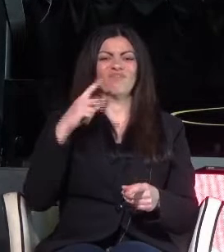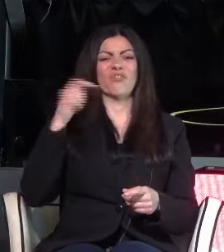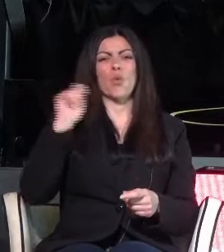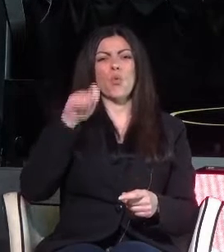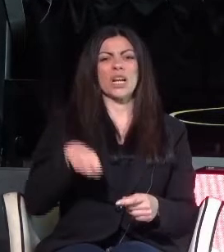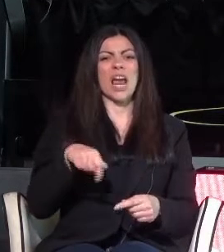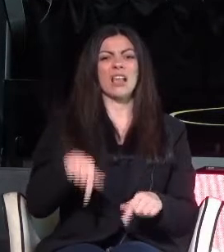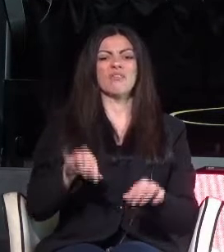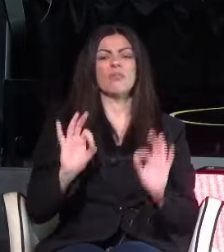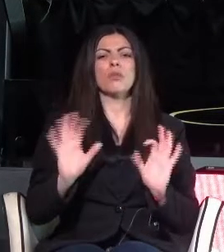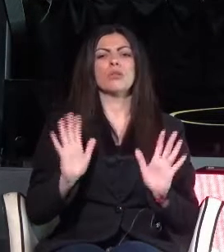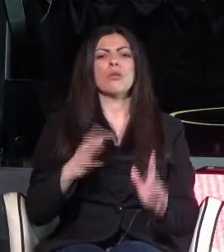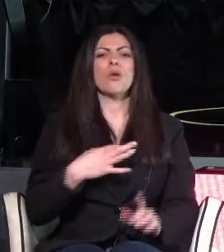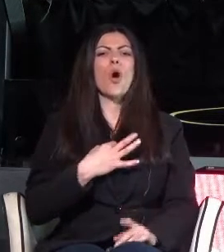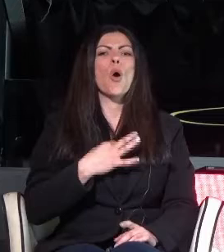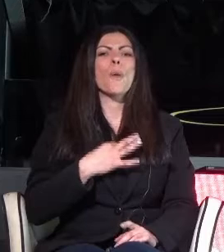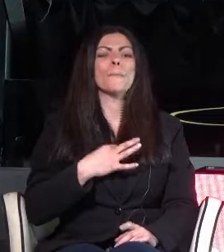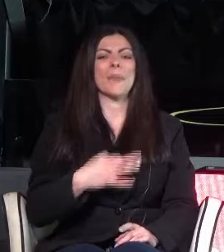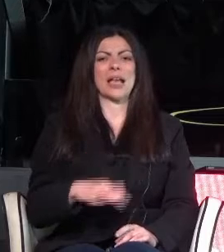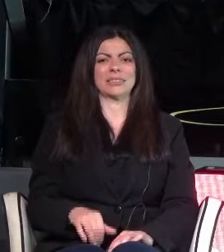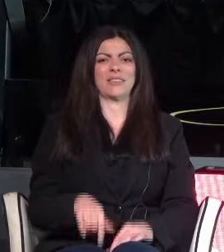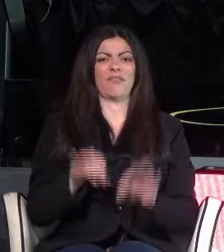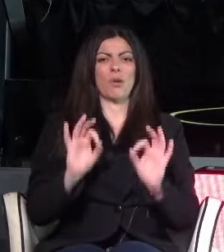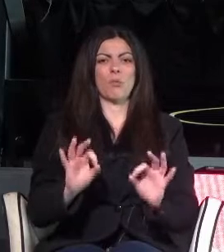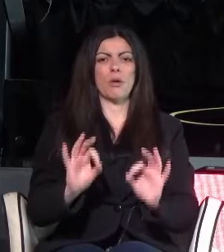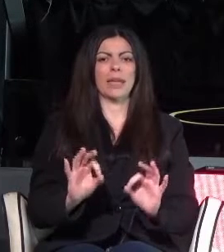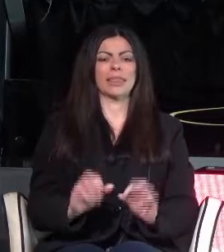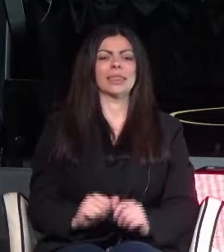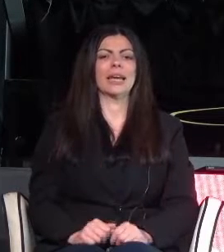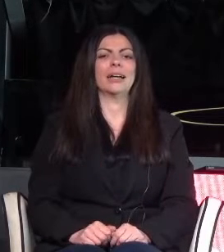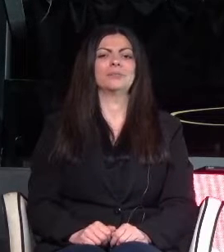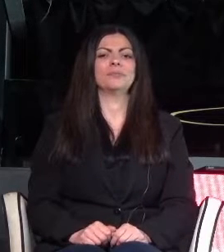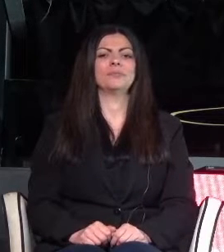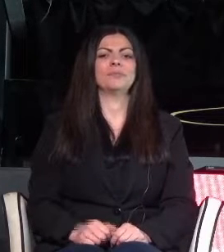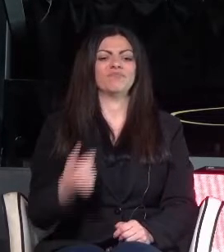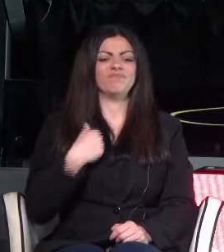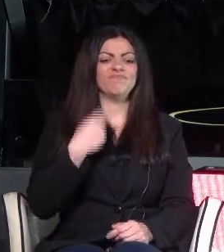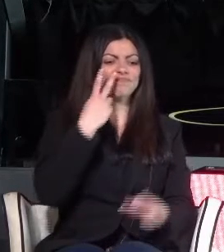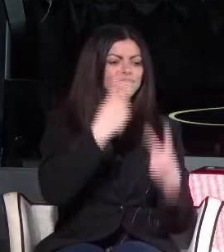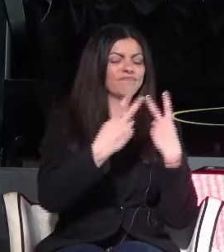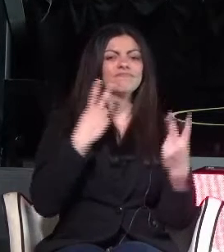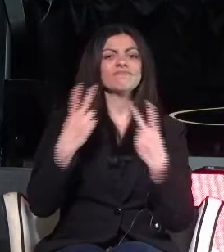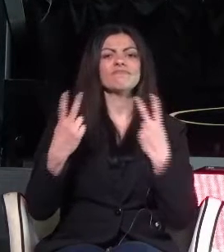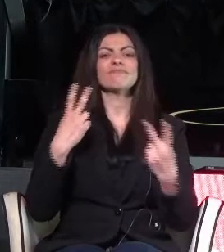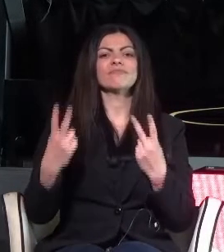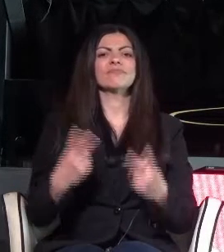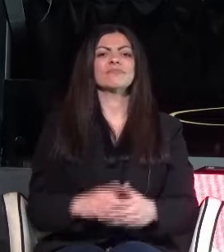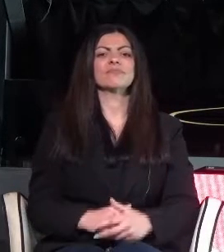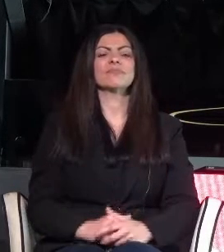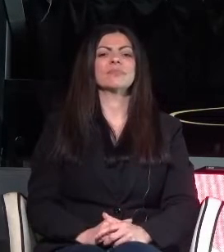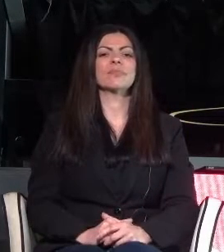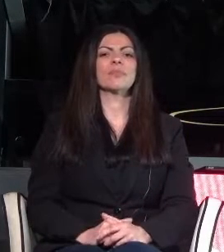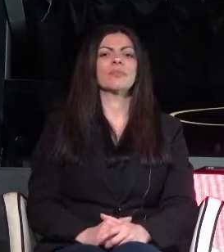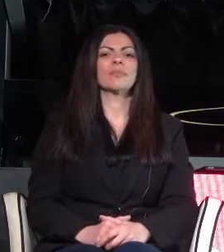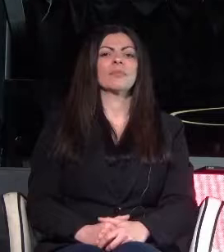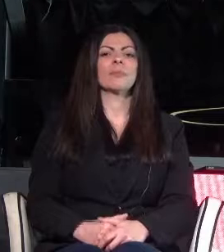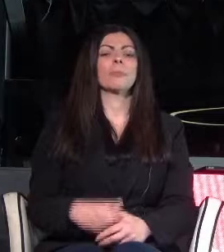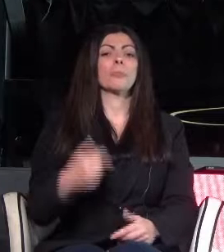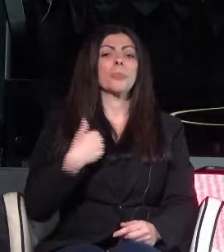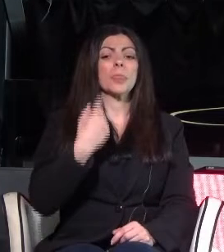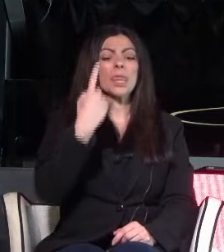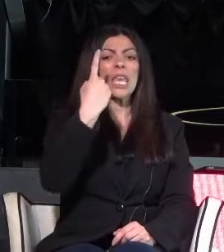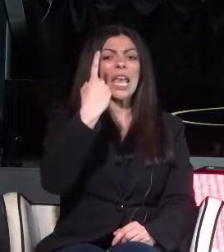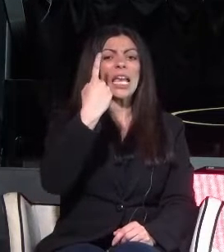almost like in Melitopol, is one of our partner cities. We work as FNF with Mariupol. There are thousands of